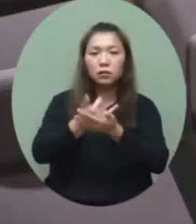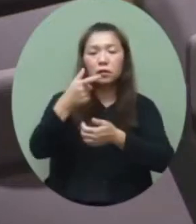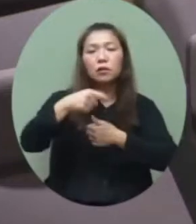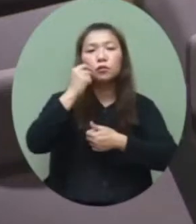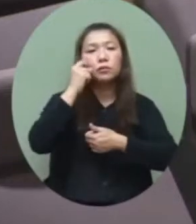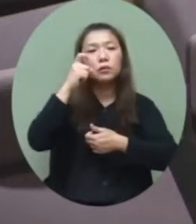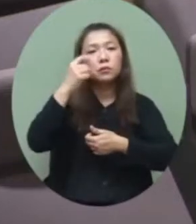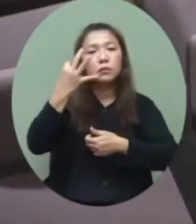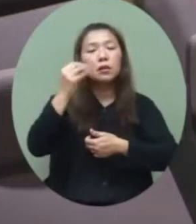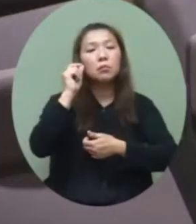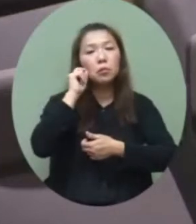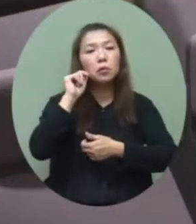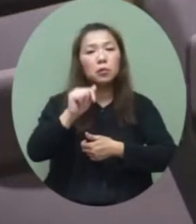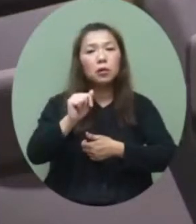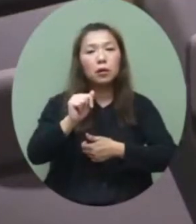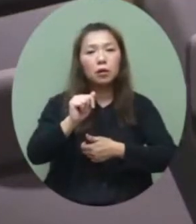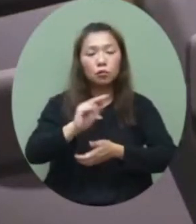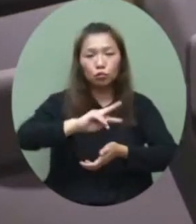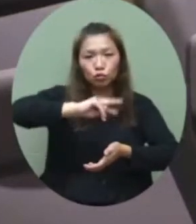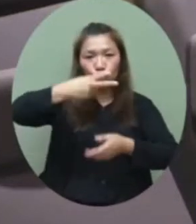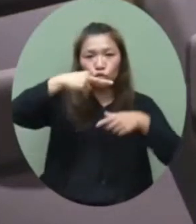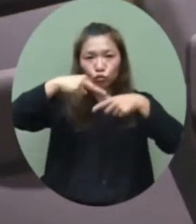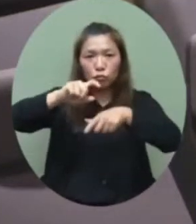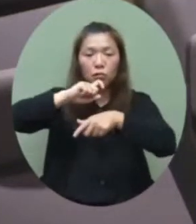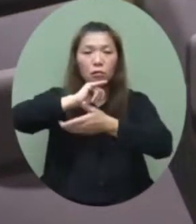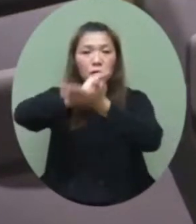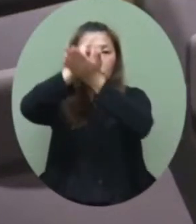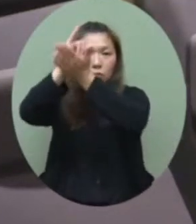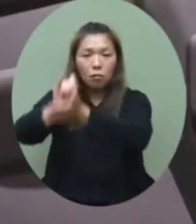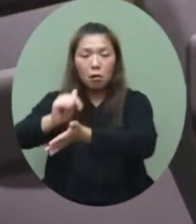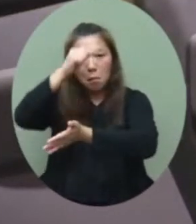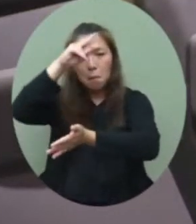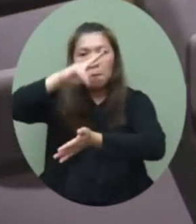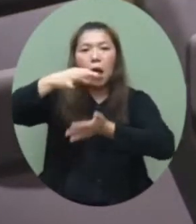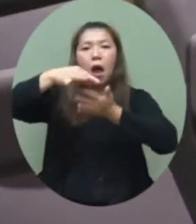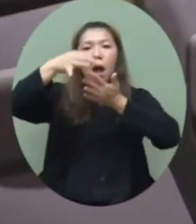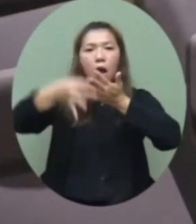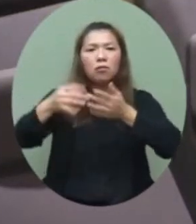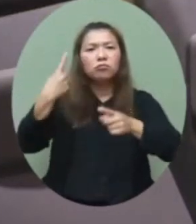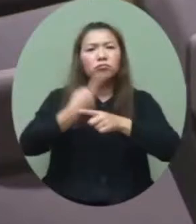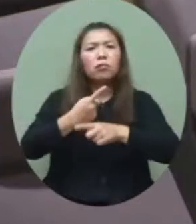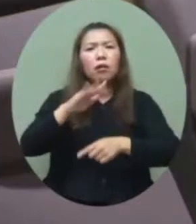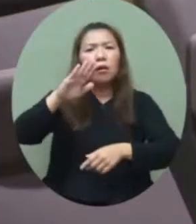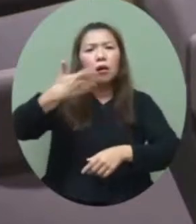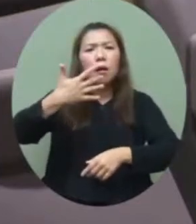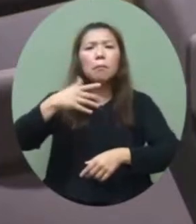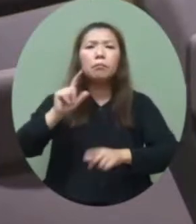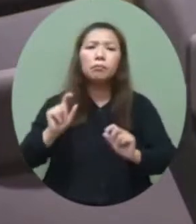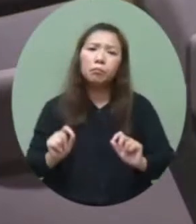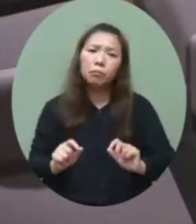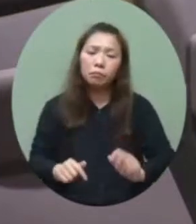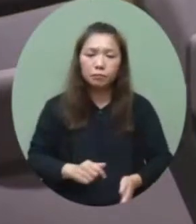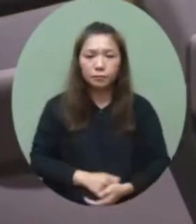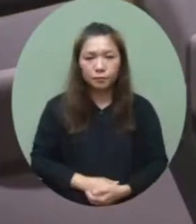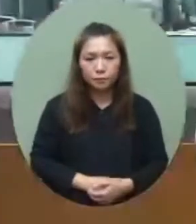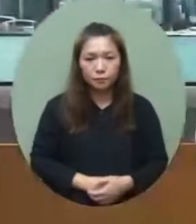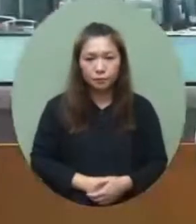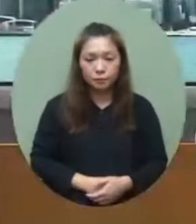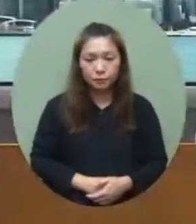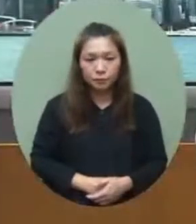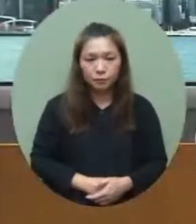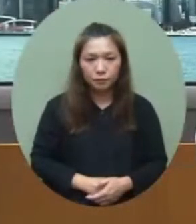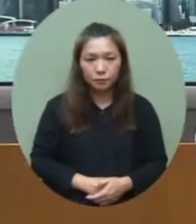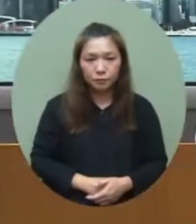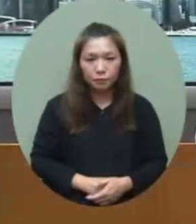also like to ask about the 90-year-old lady. After being transferred to another hospital, she deteriorated. So what